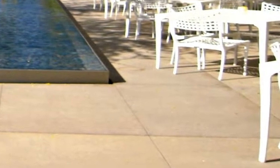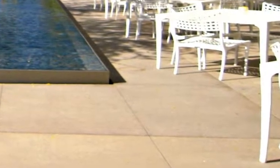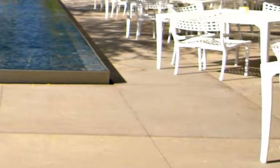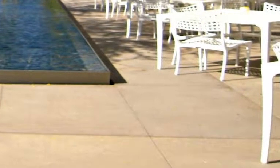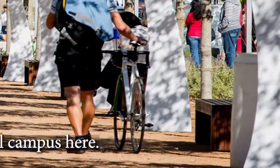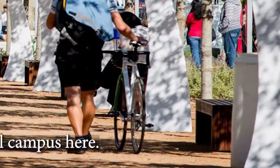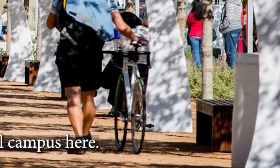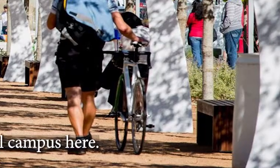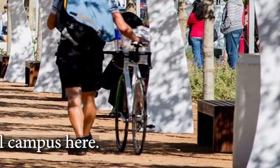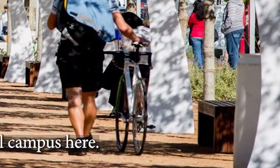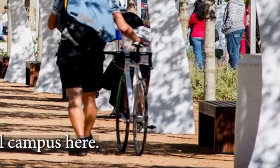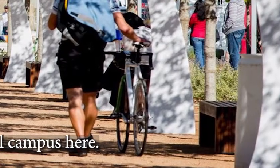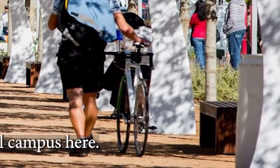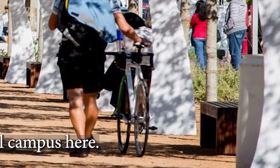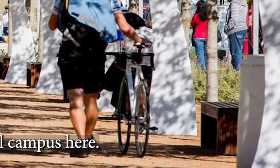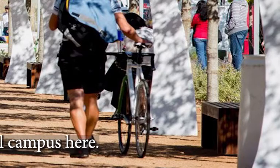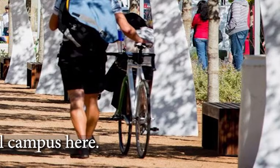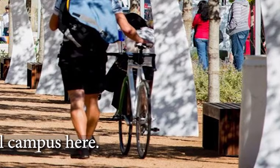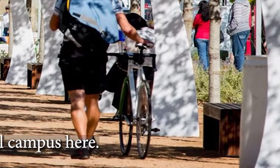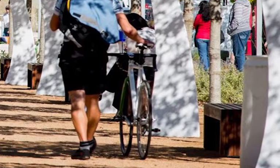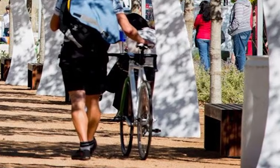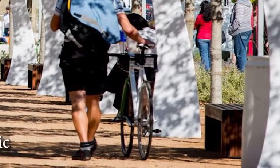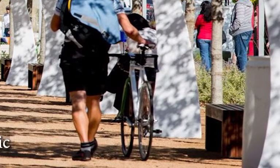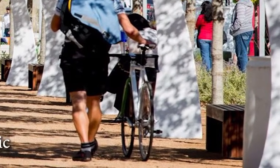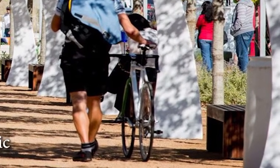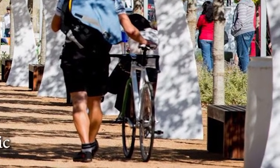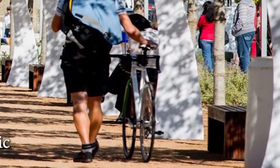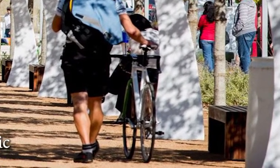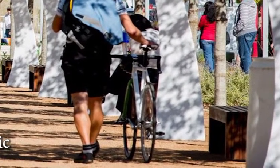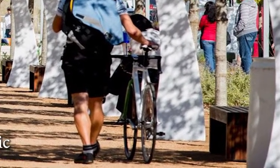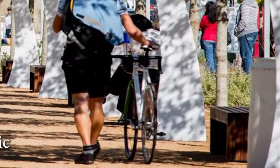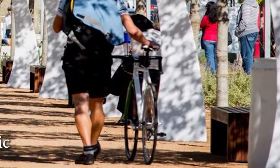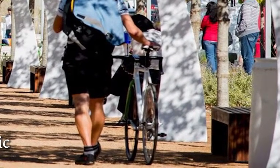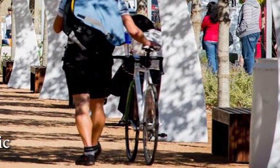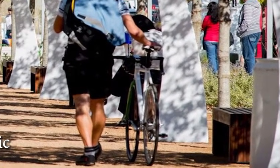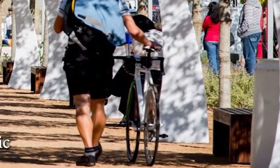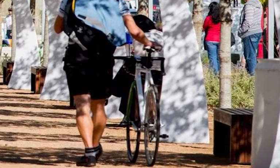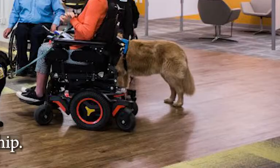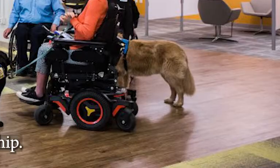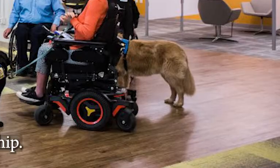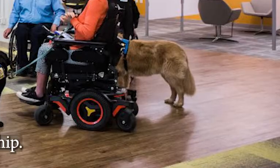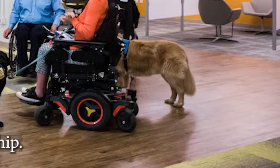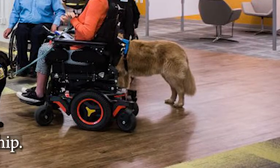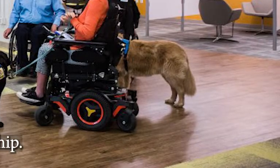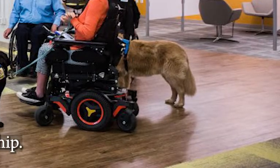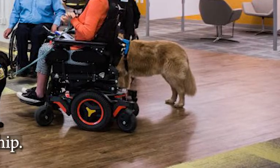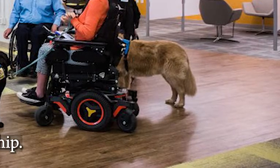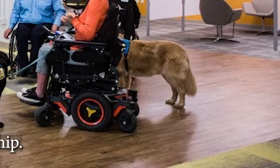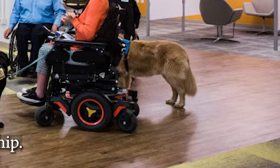quickly. We've got a real campus here. We've got a true